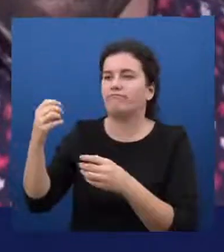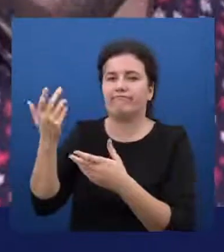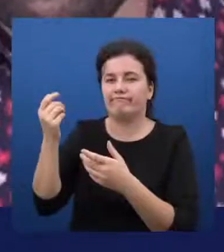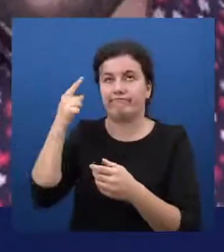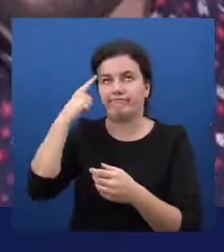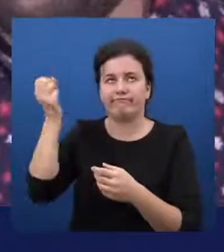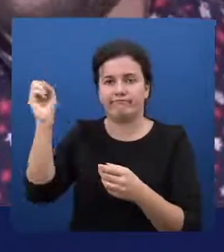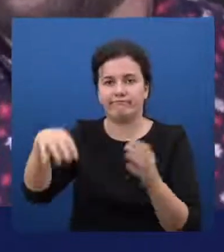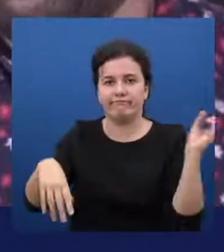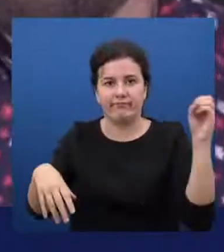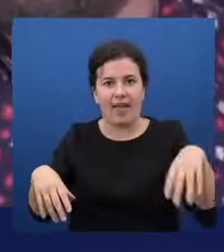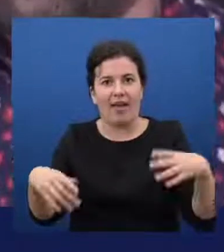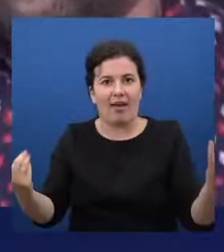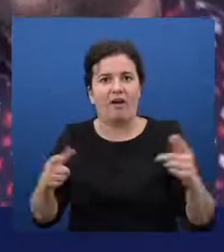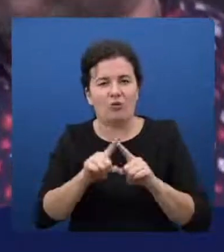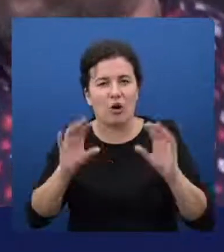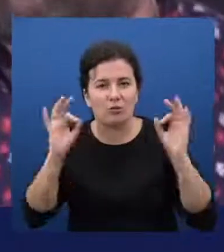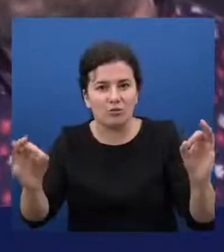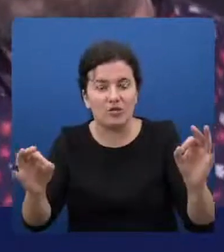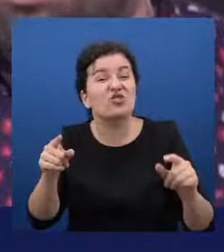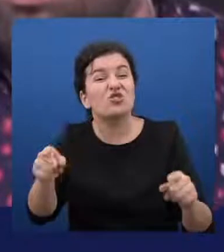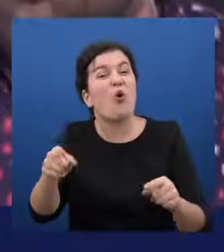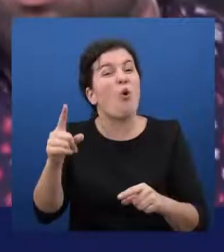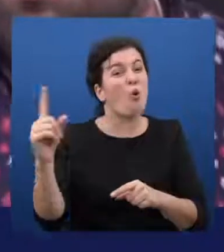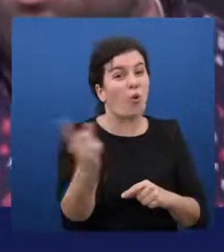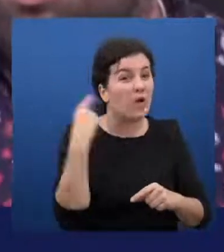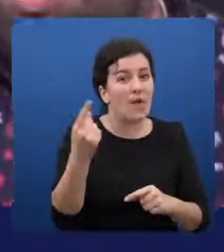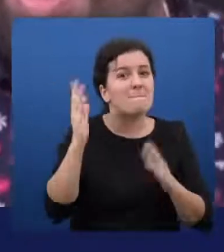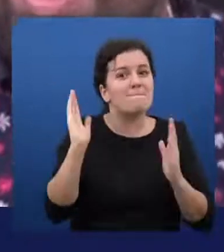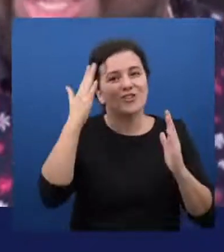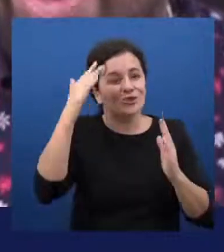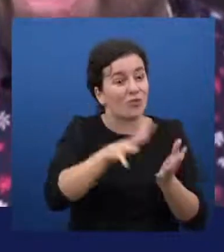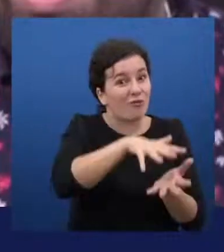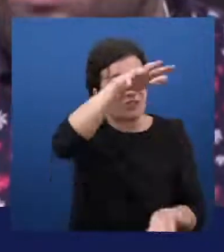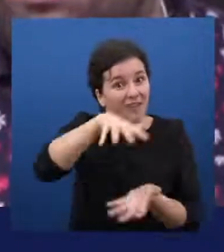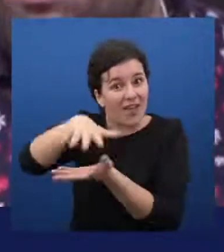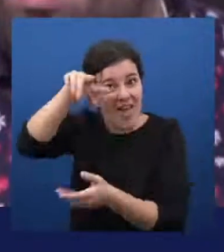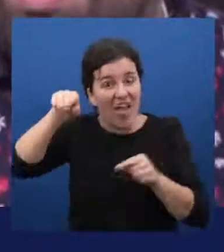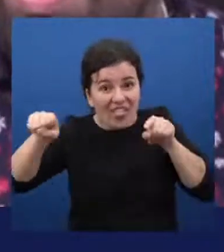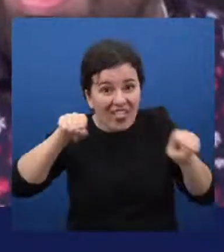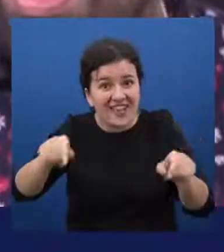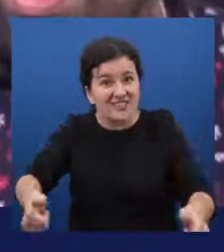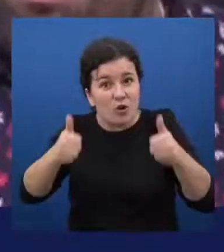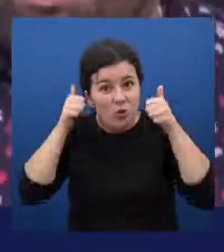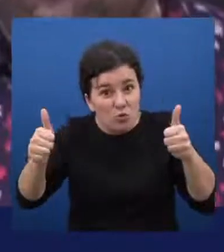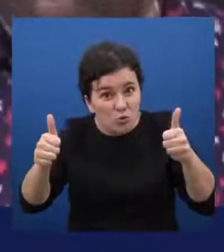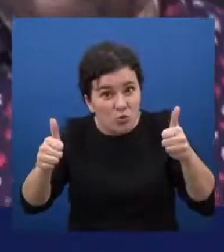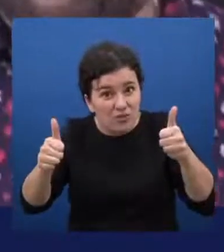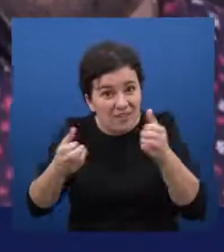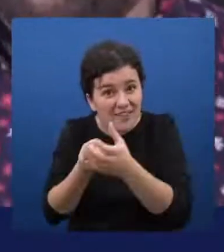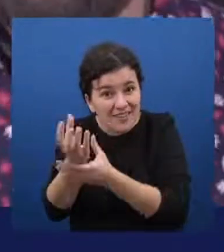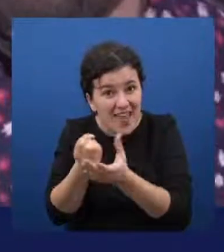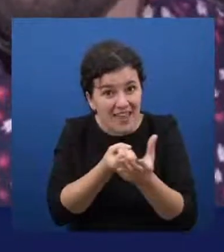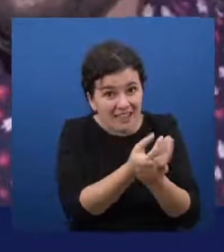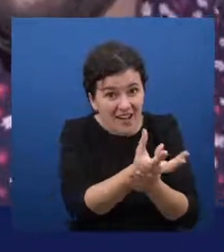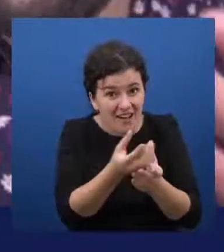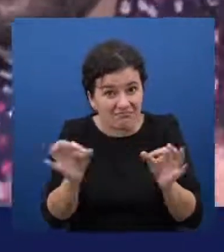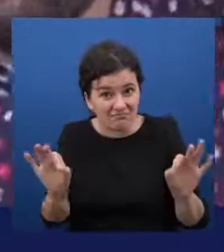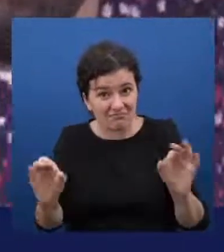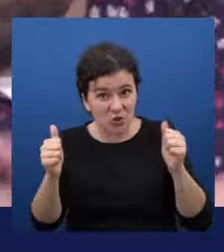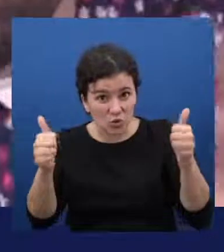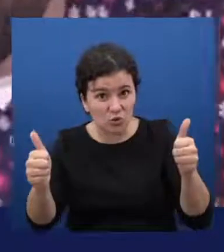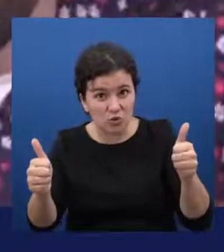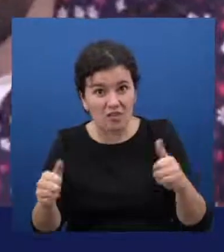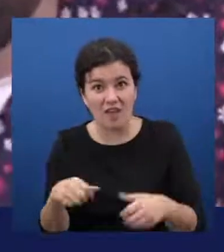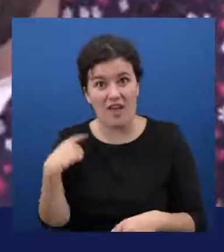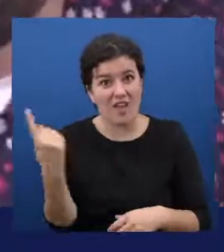and that's the rub. Most people don't. And then because they don't, whatever bias is